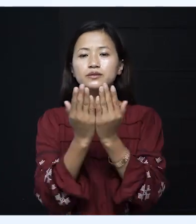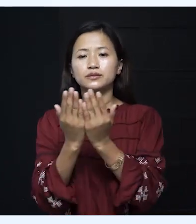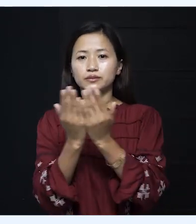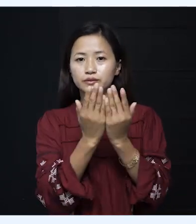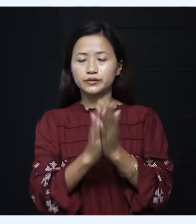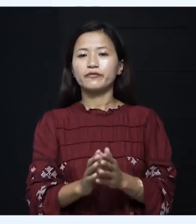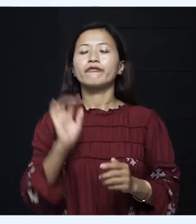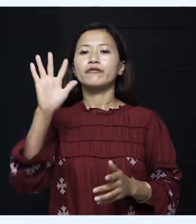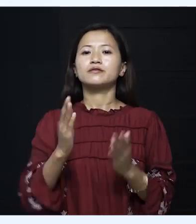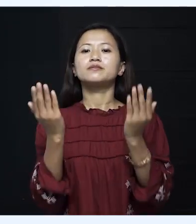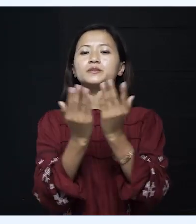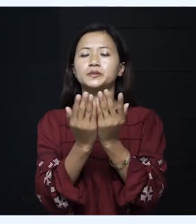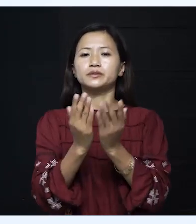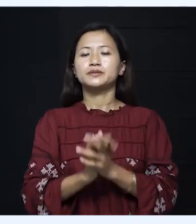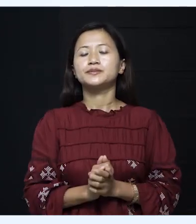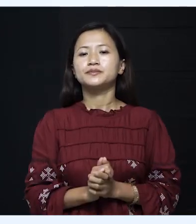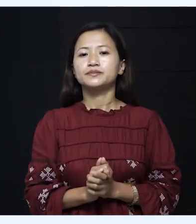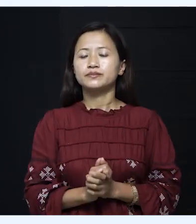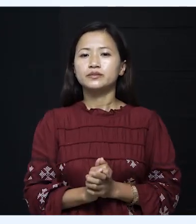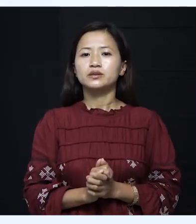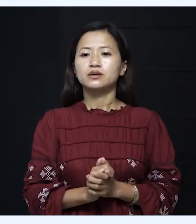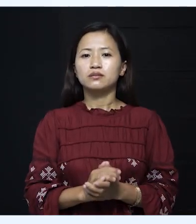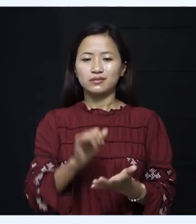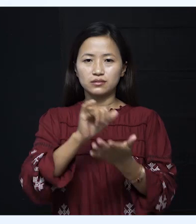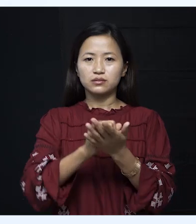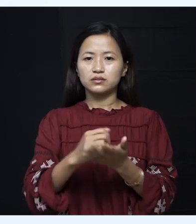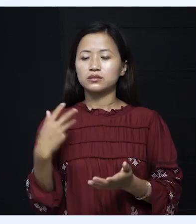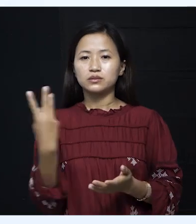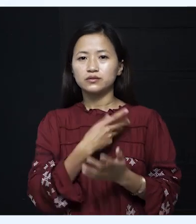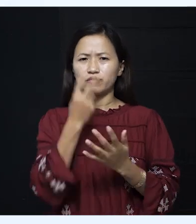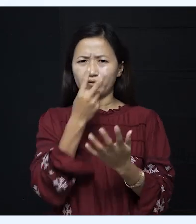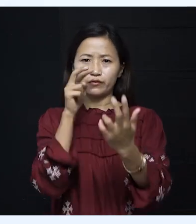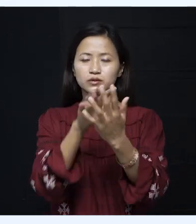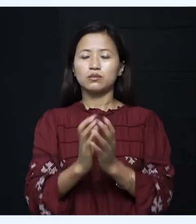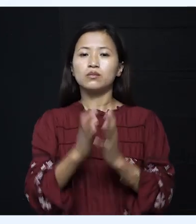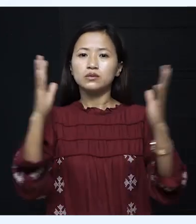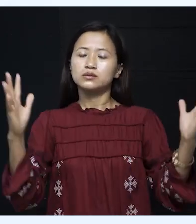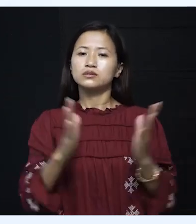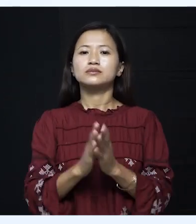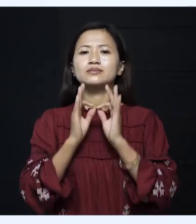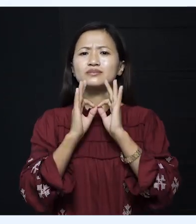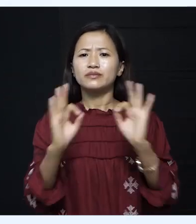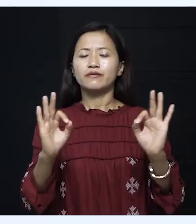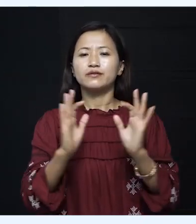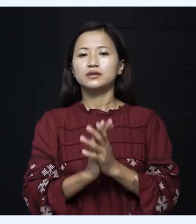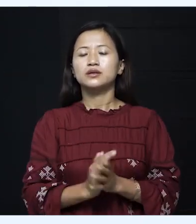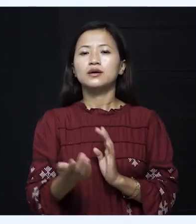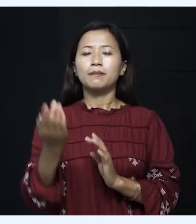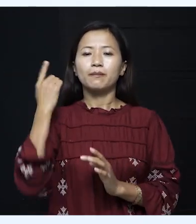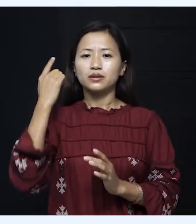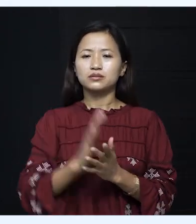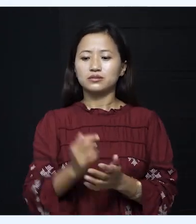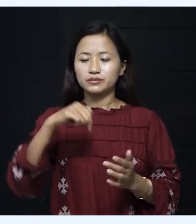5 books. So the result, that's what we focus more on when it comes to perfect, be it in the past, present,